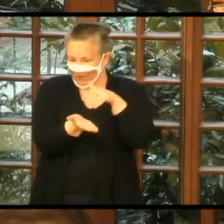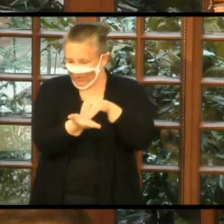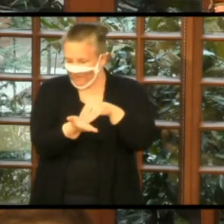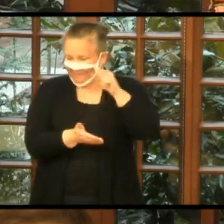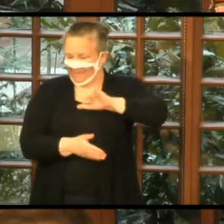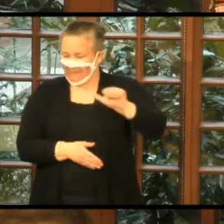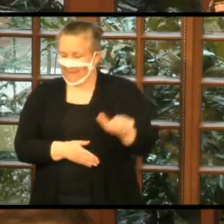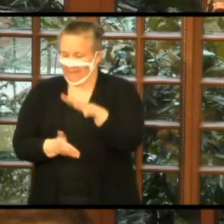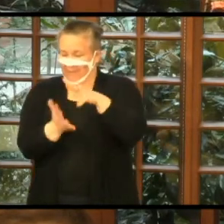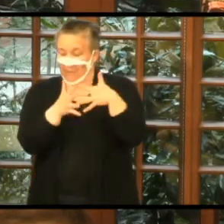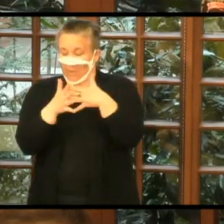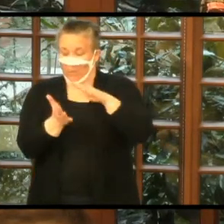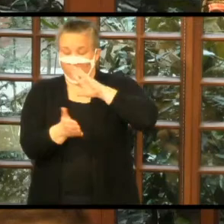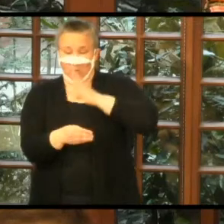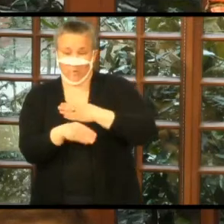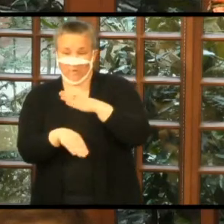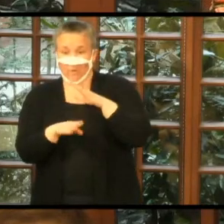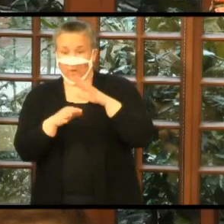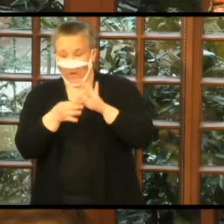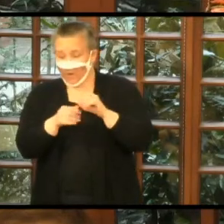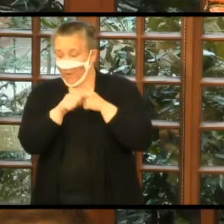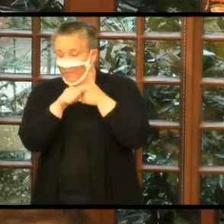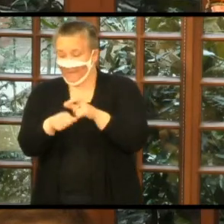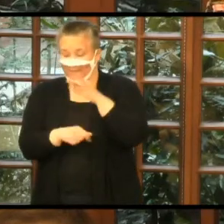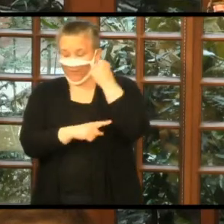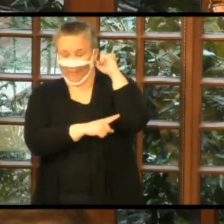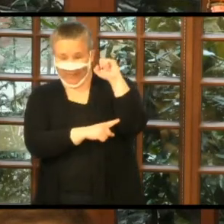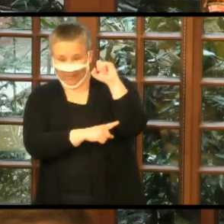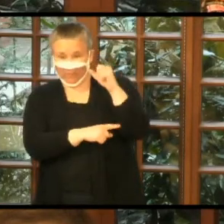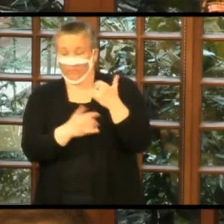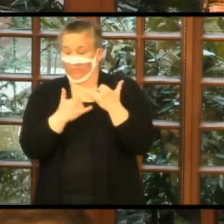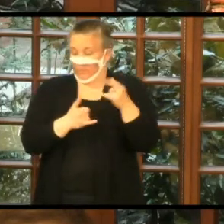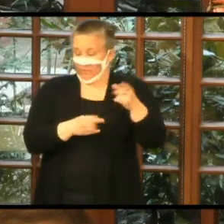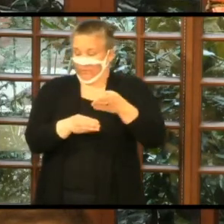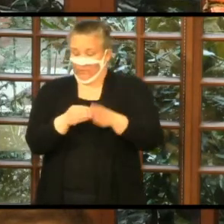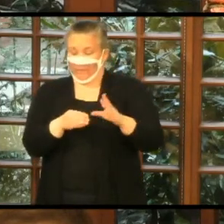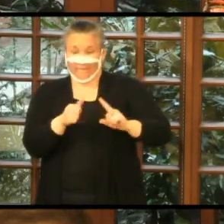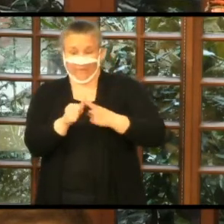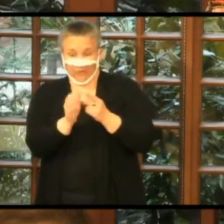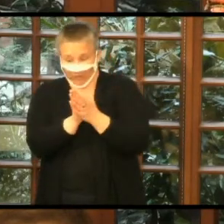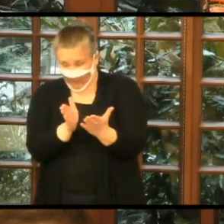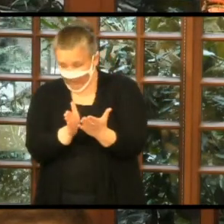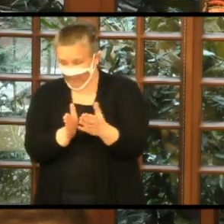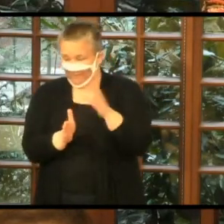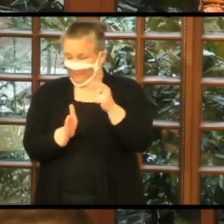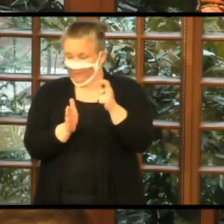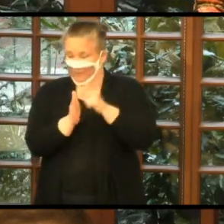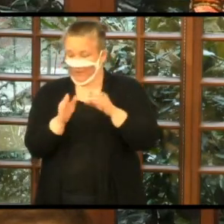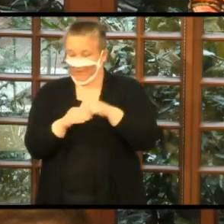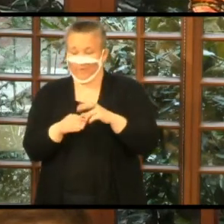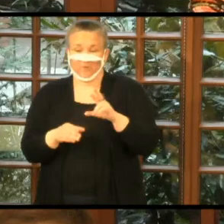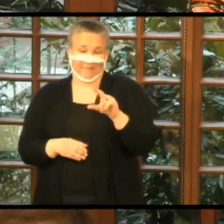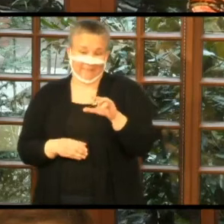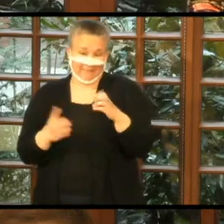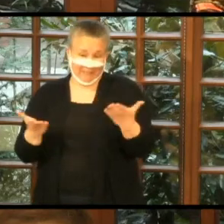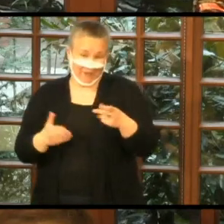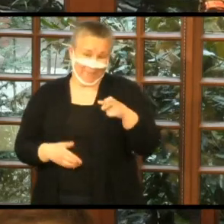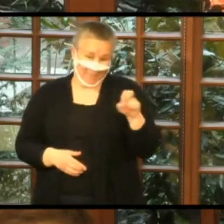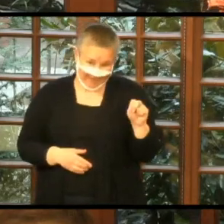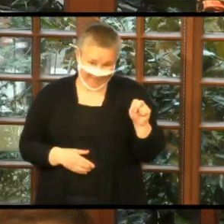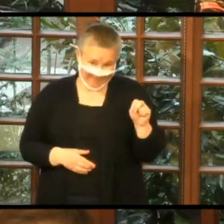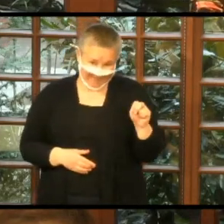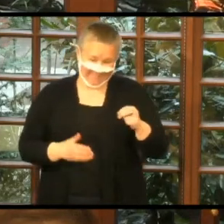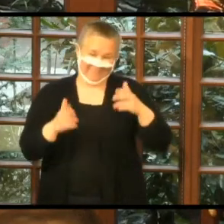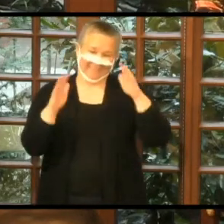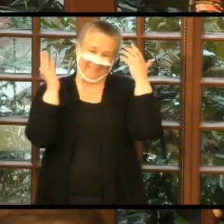Asian American Daughters on Obedience and Rebellion. She is currently finishing her first novel and is writer in residence here at Penn. Could